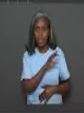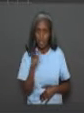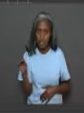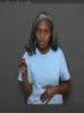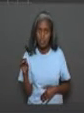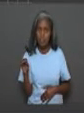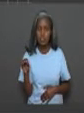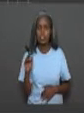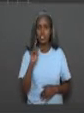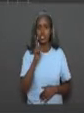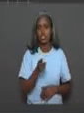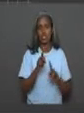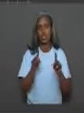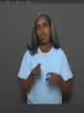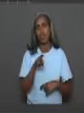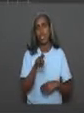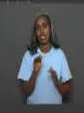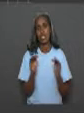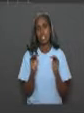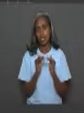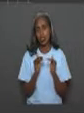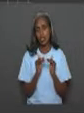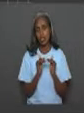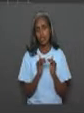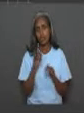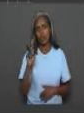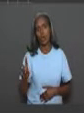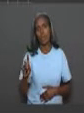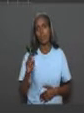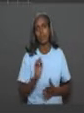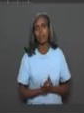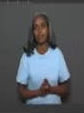and g of x equals 1.